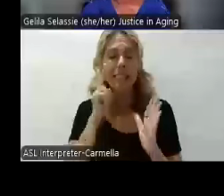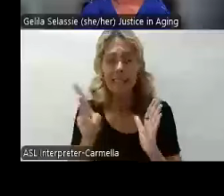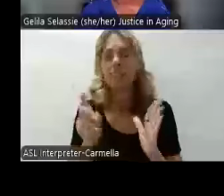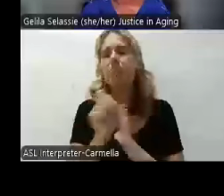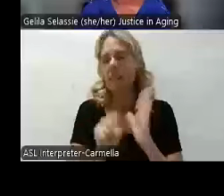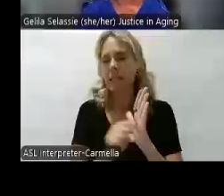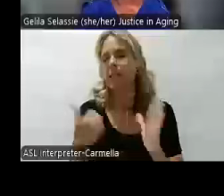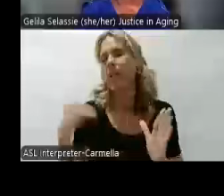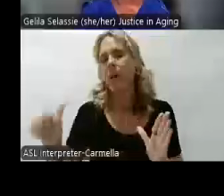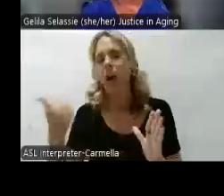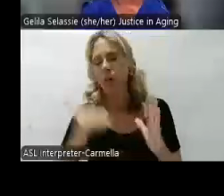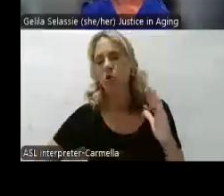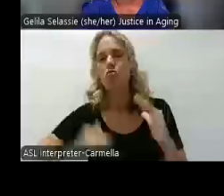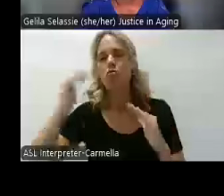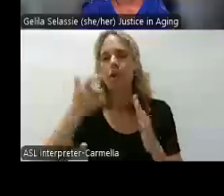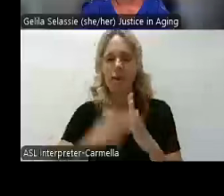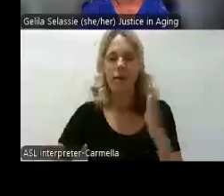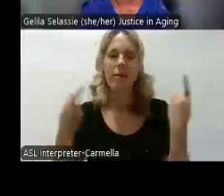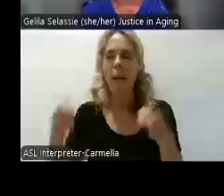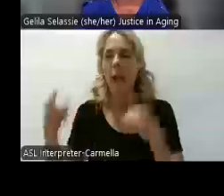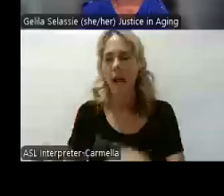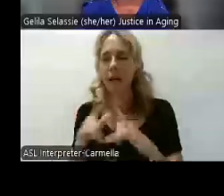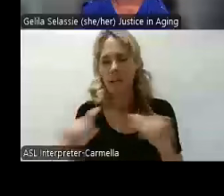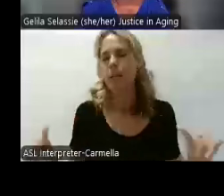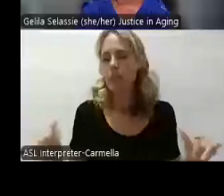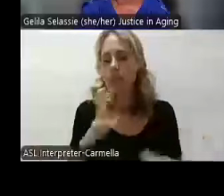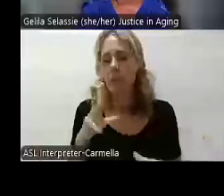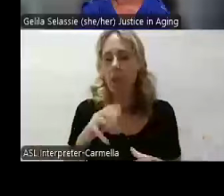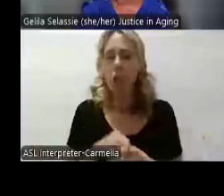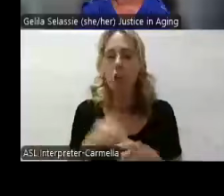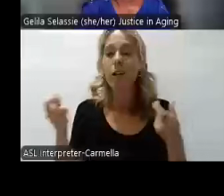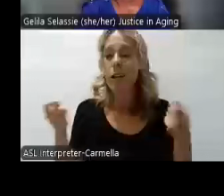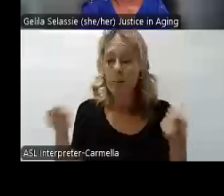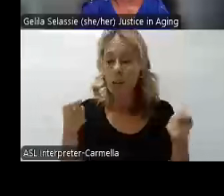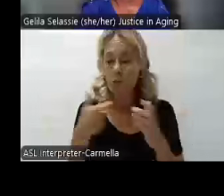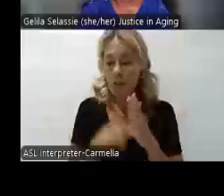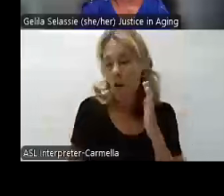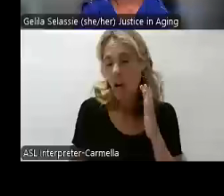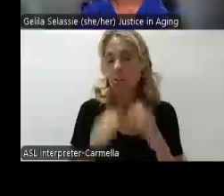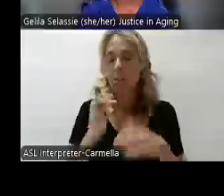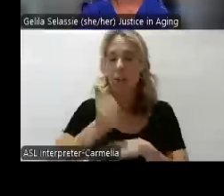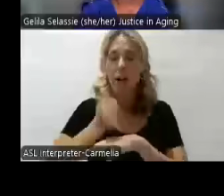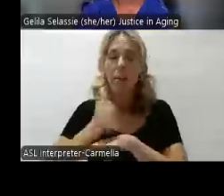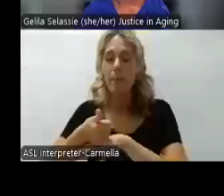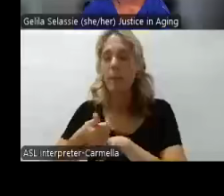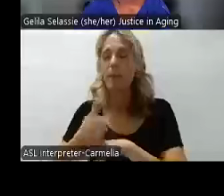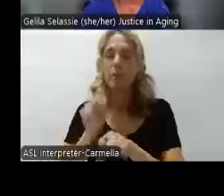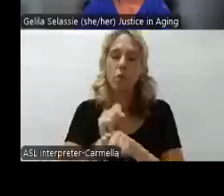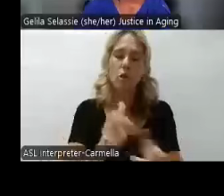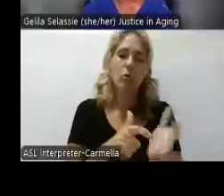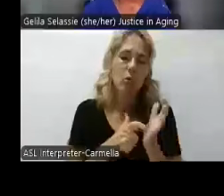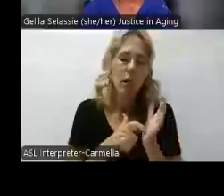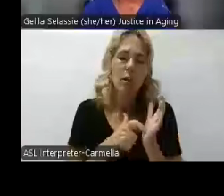rising costs that are happening at the same time, including administrative cost of implementing work